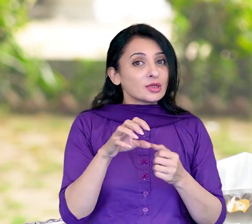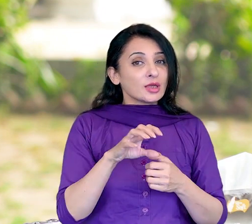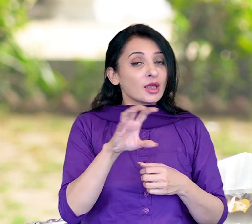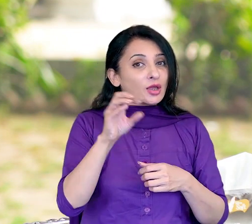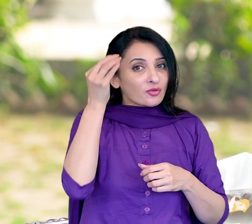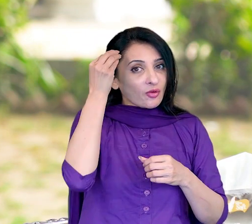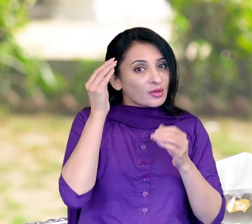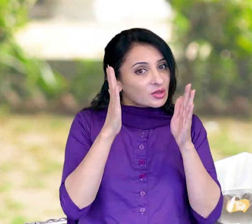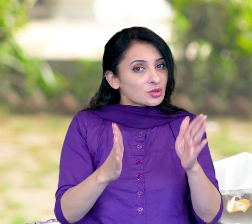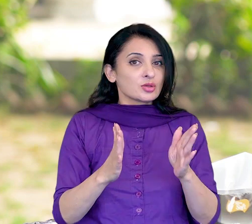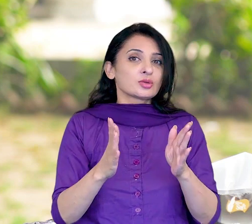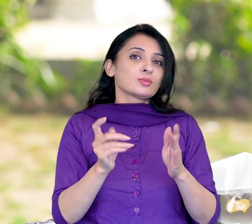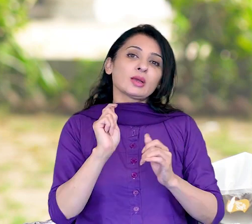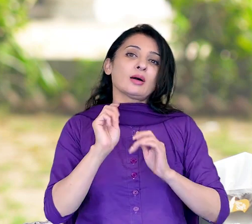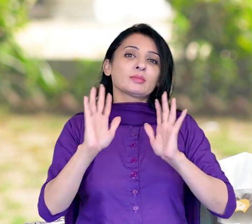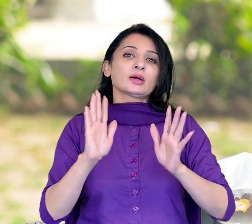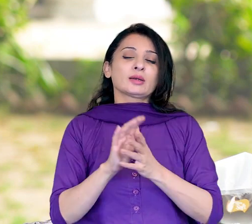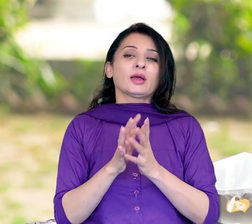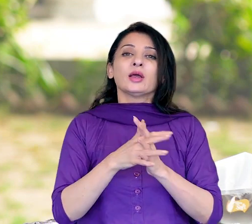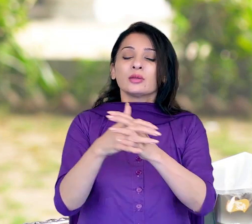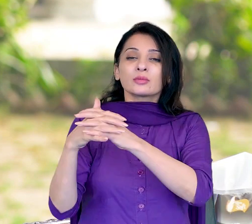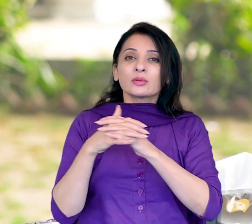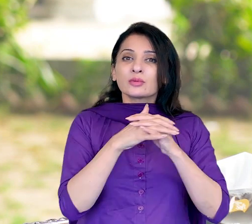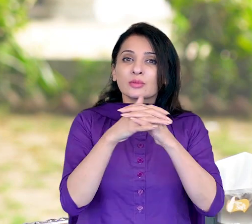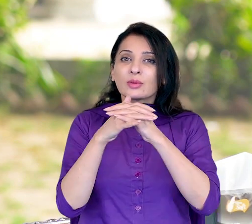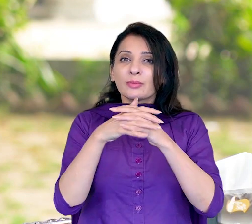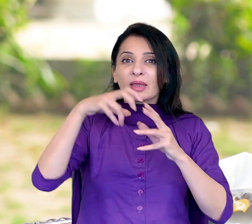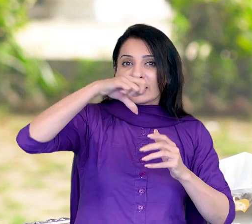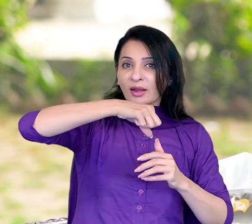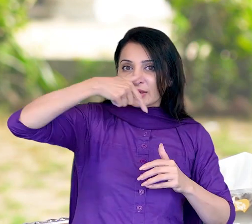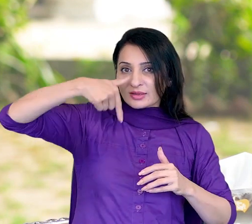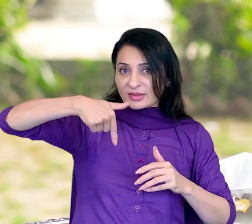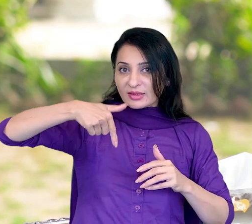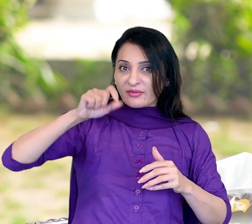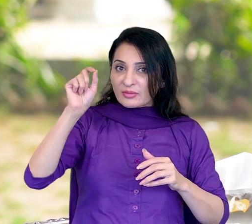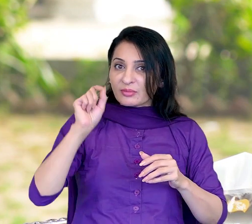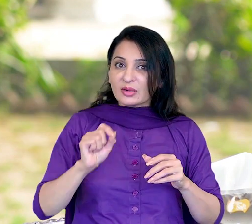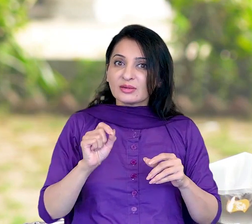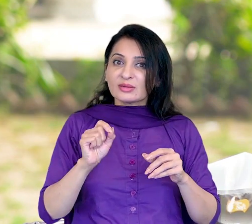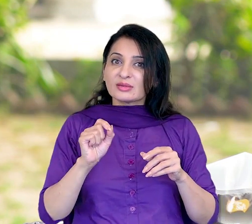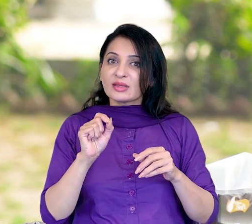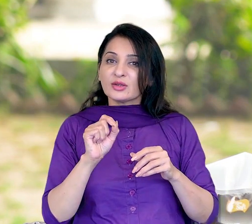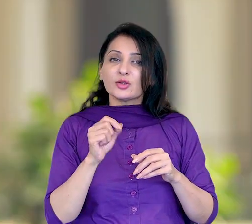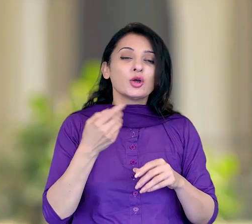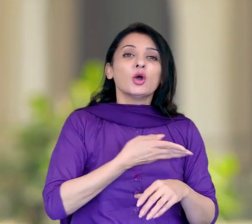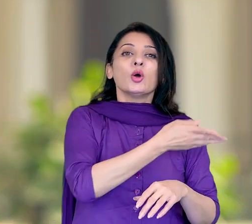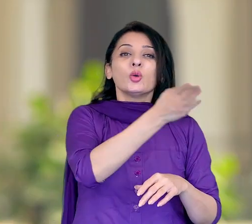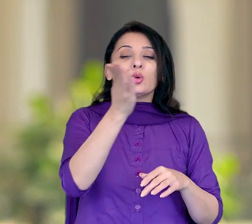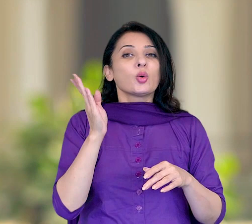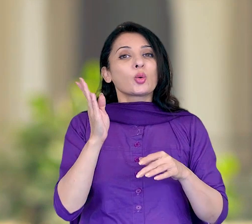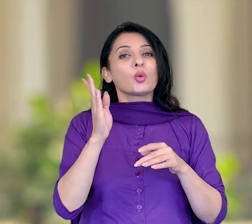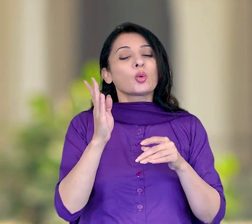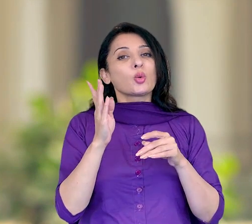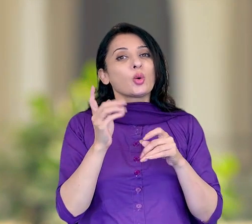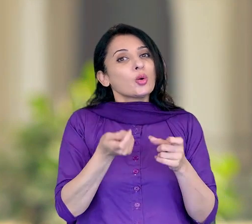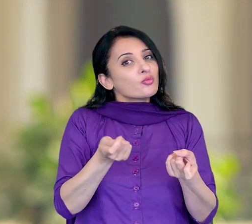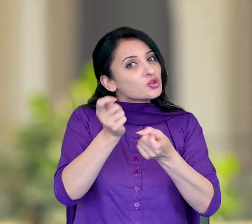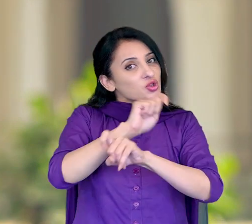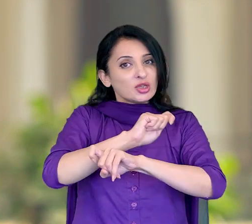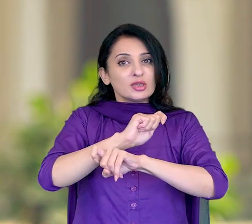already spoken about, almost about 97% of the population have taken the initiative to be transformed to the digital